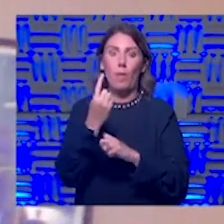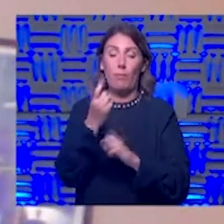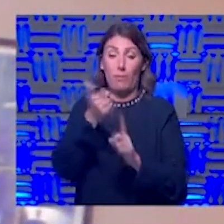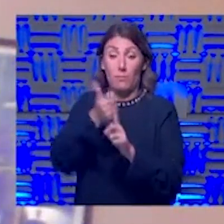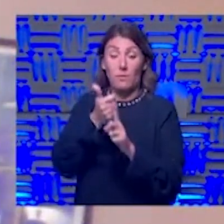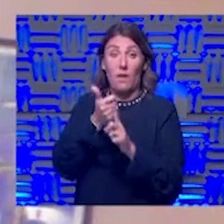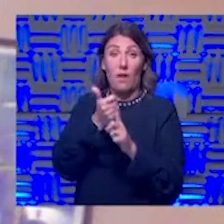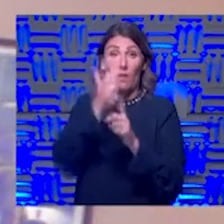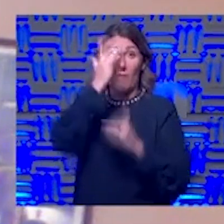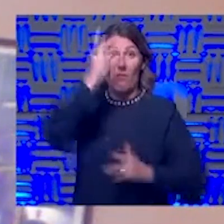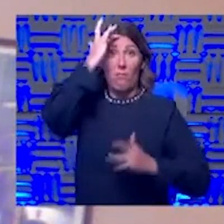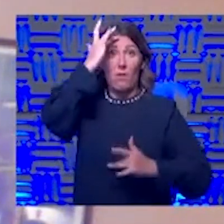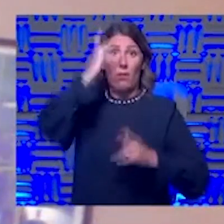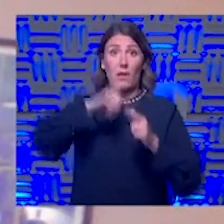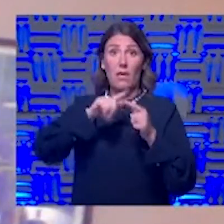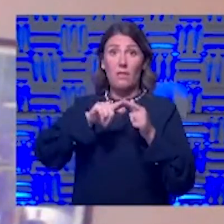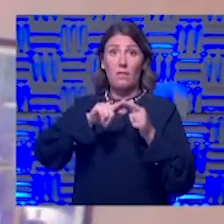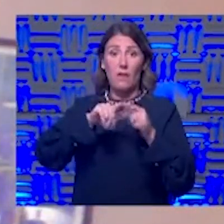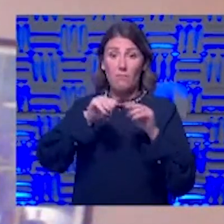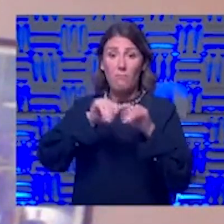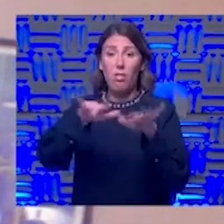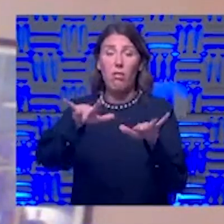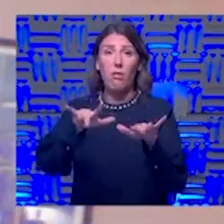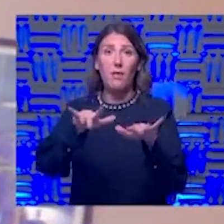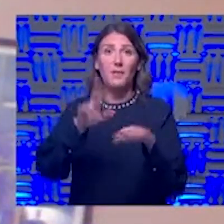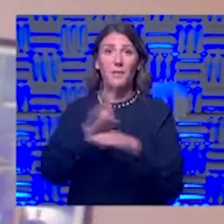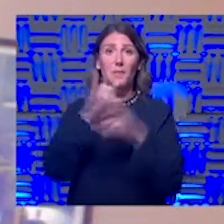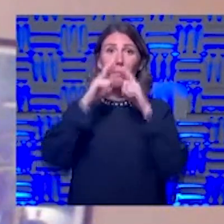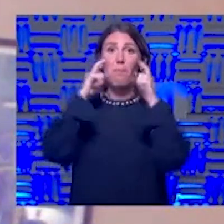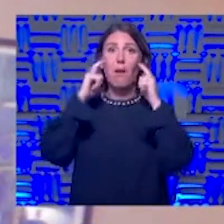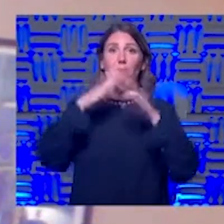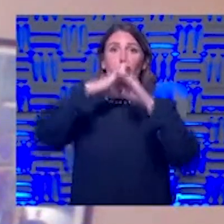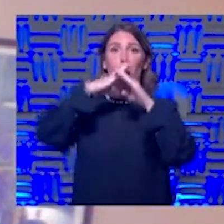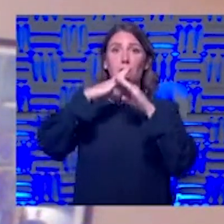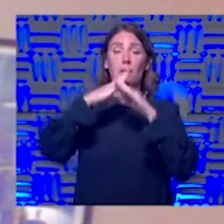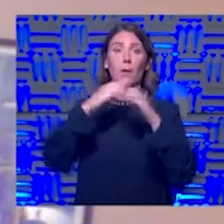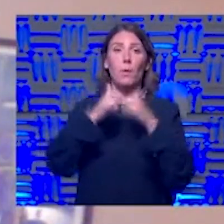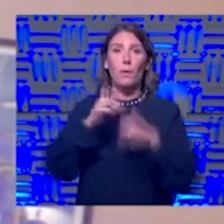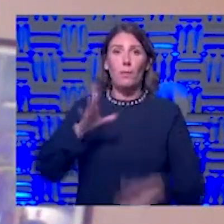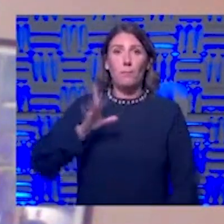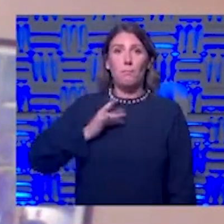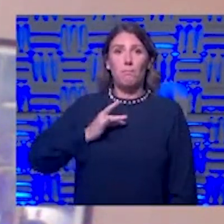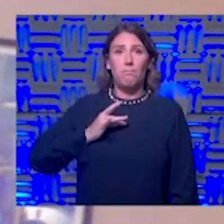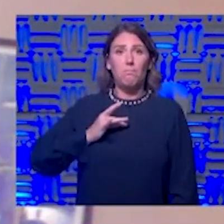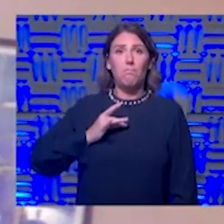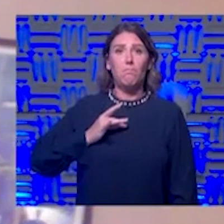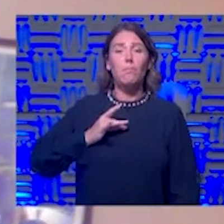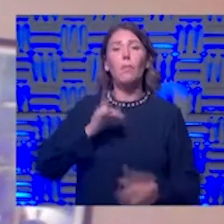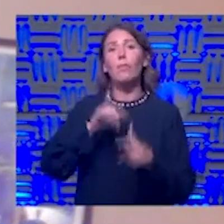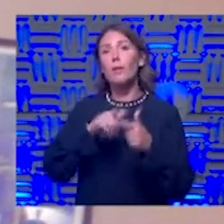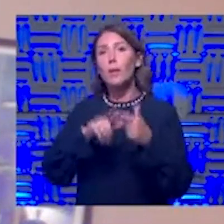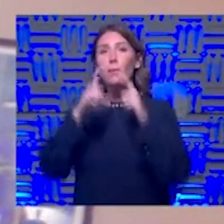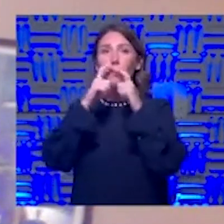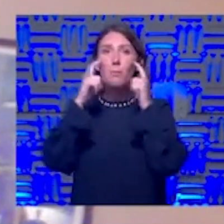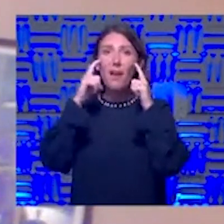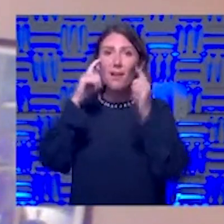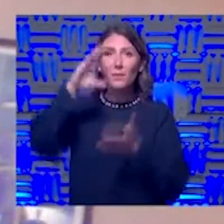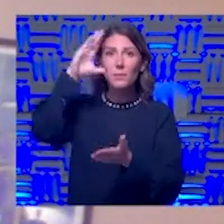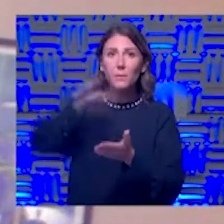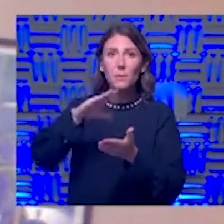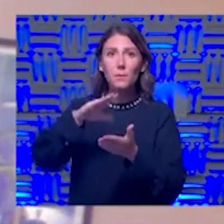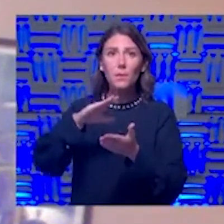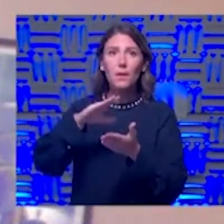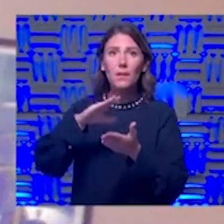the chance of transmission there. We know that on the recipient side that a mask can reduce